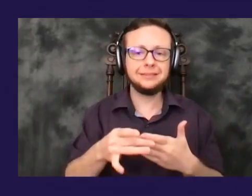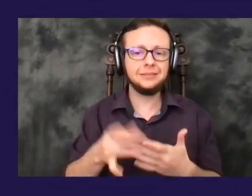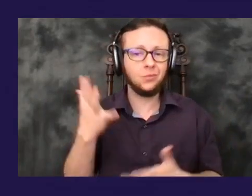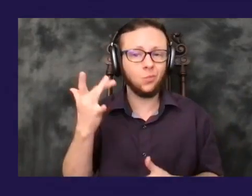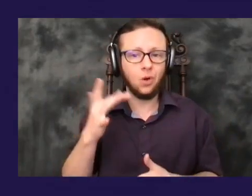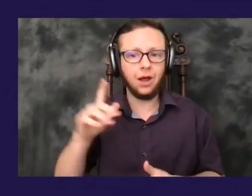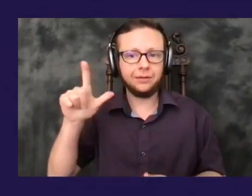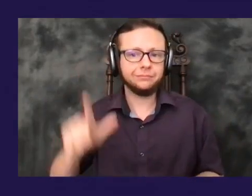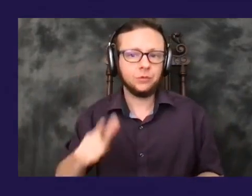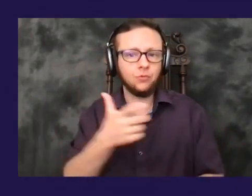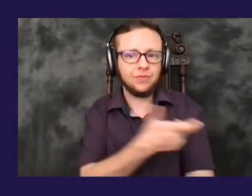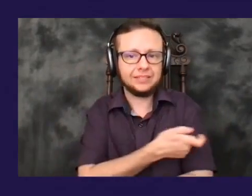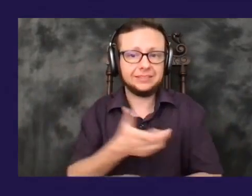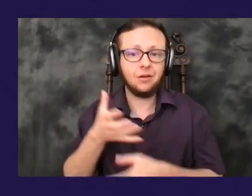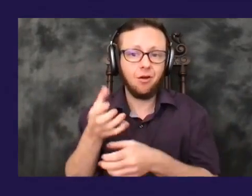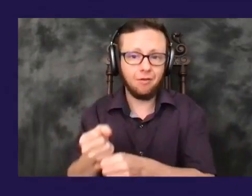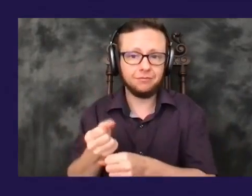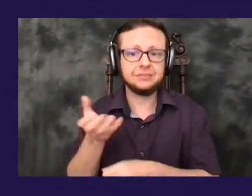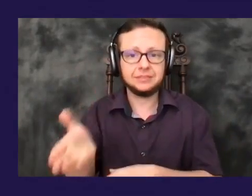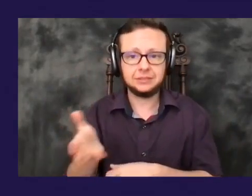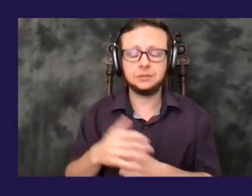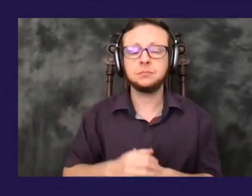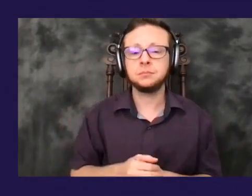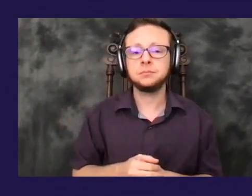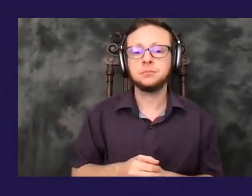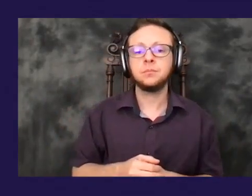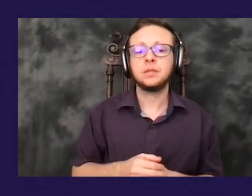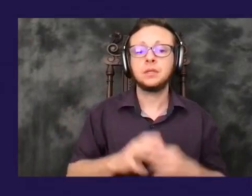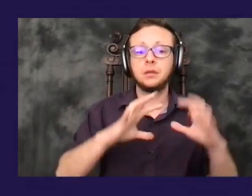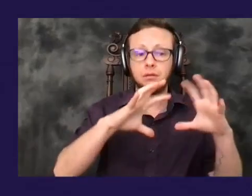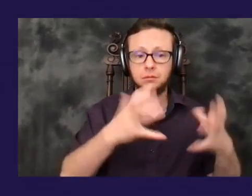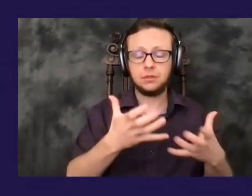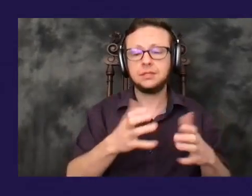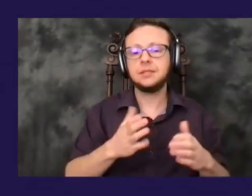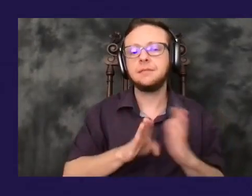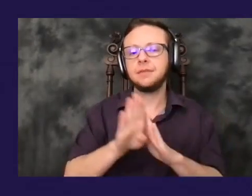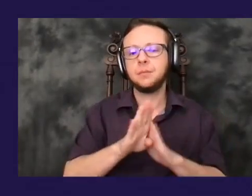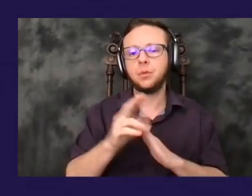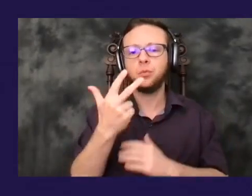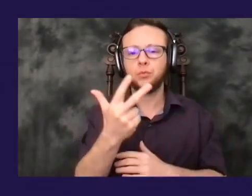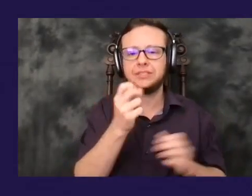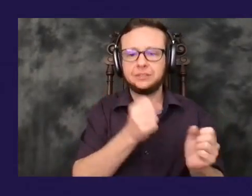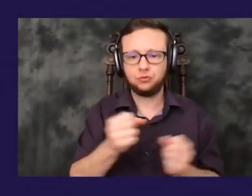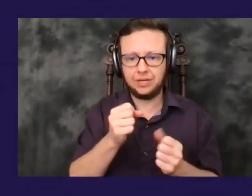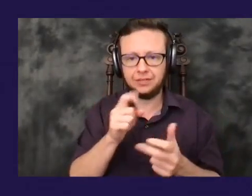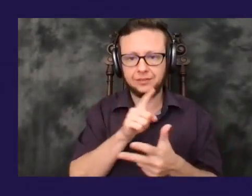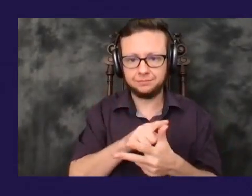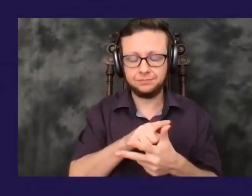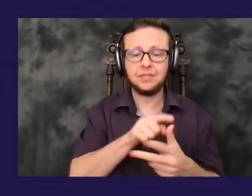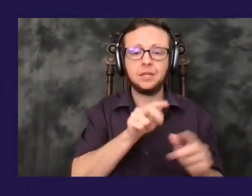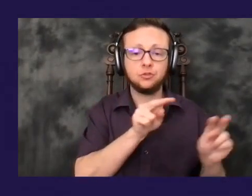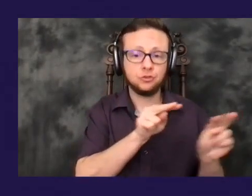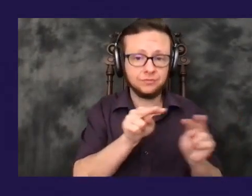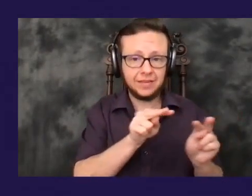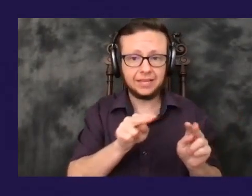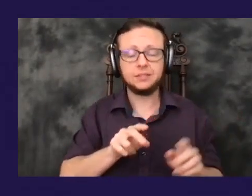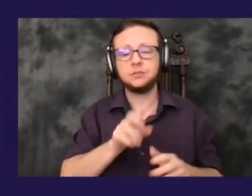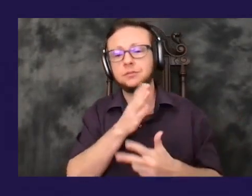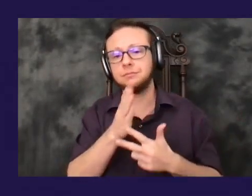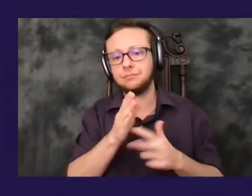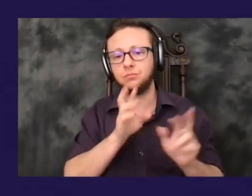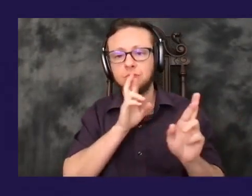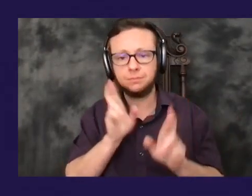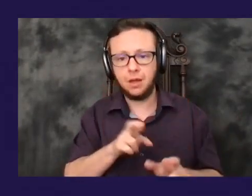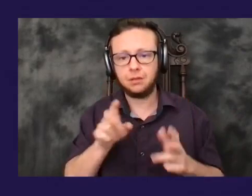confidence. The work of the unit fell into 3 overlapping strategies: surveillance, response, and evaluation. The unit